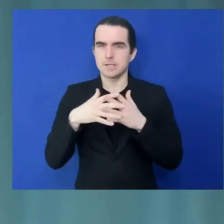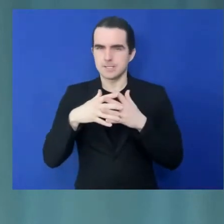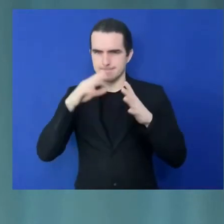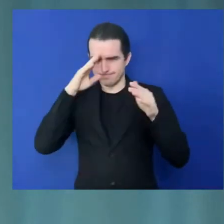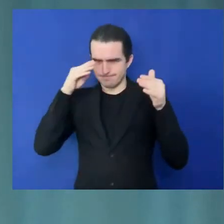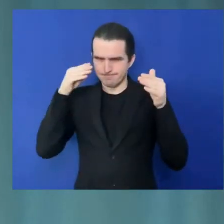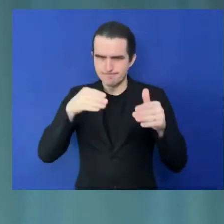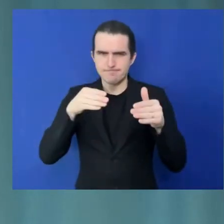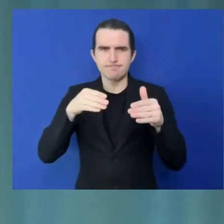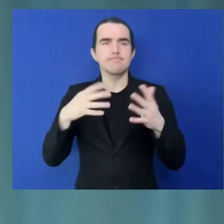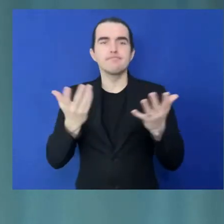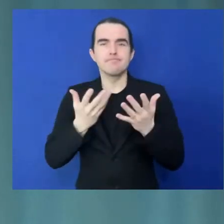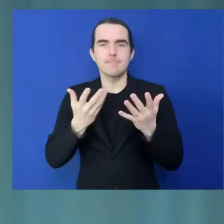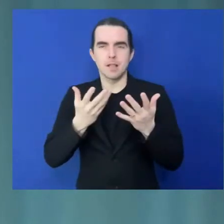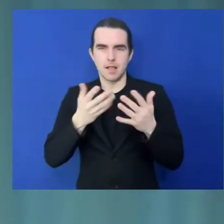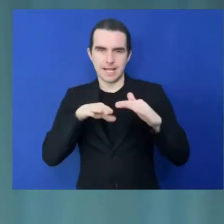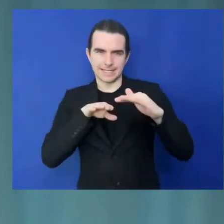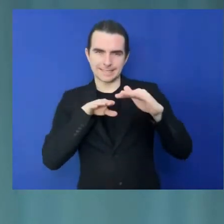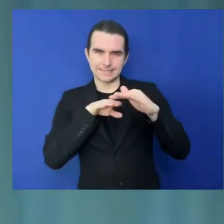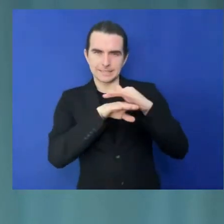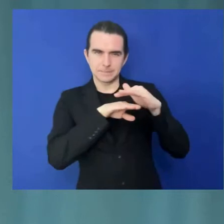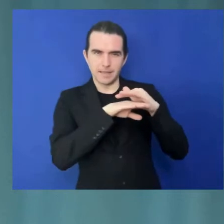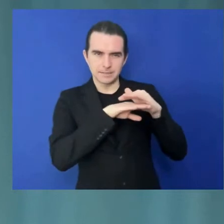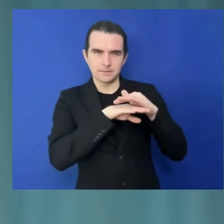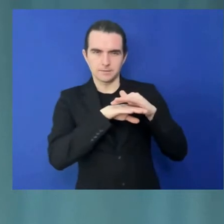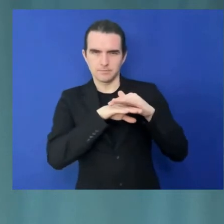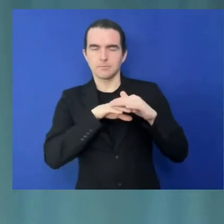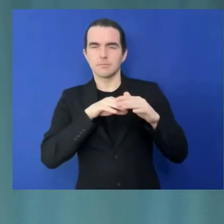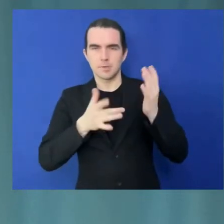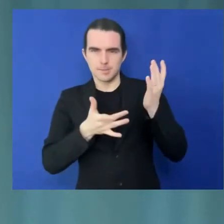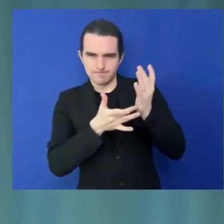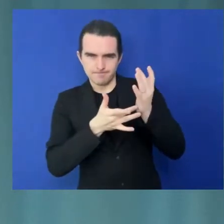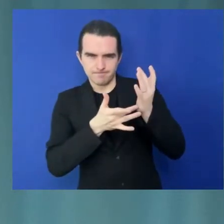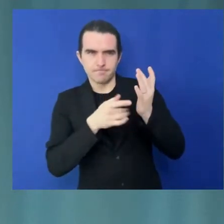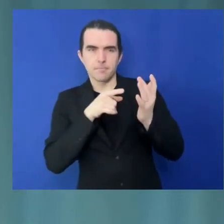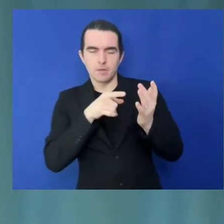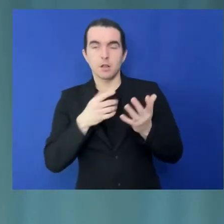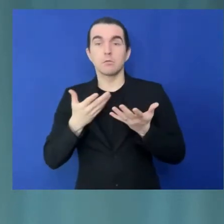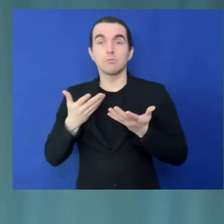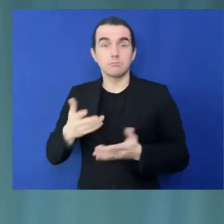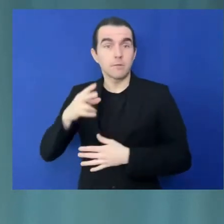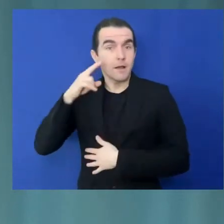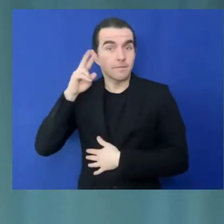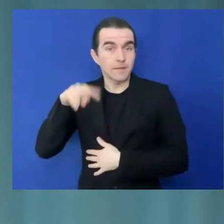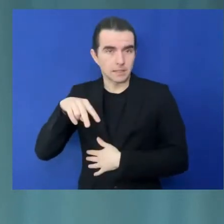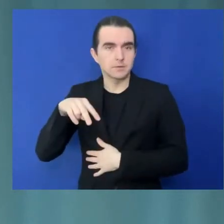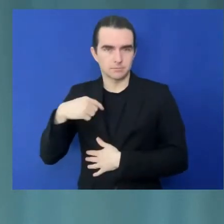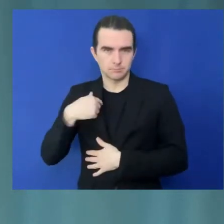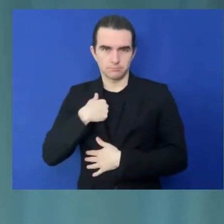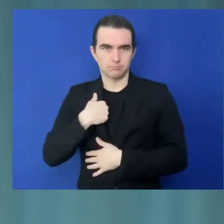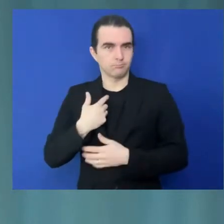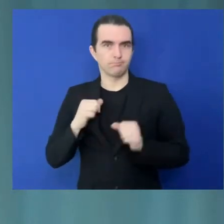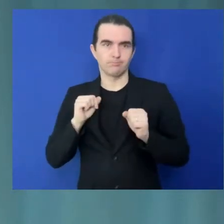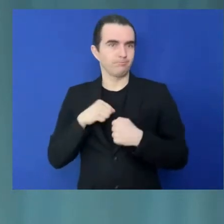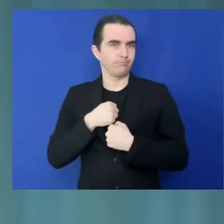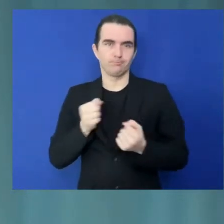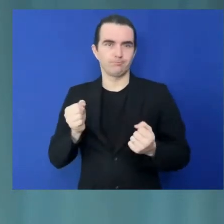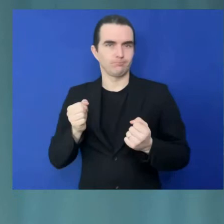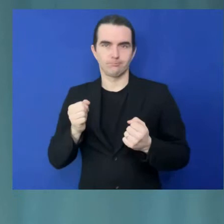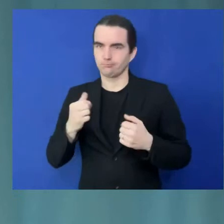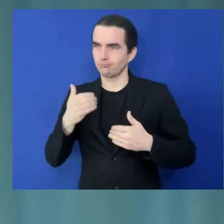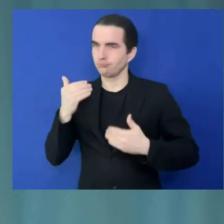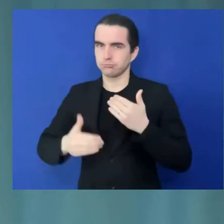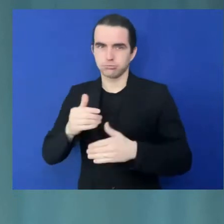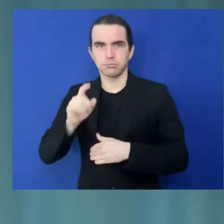with that of the Austrian Foreign Ministry and the permanent mission of Austria to the